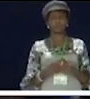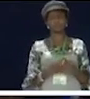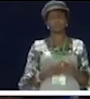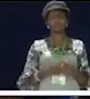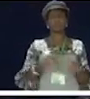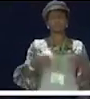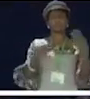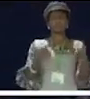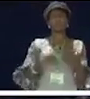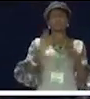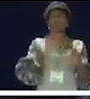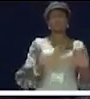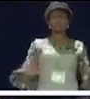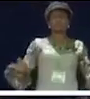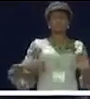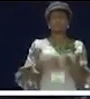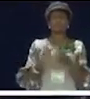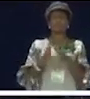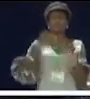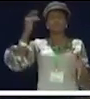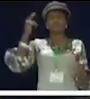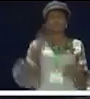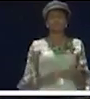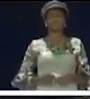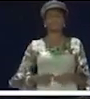Give to your children.